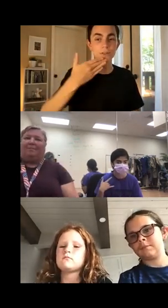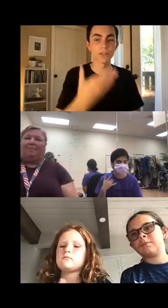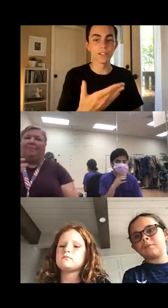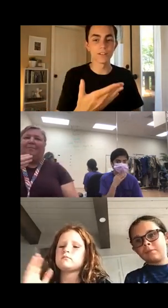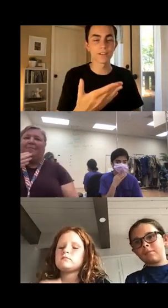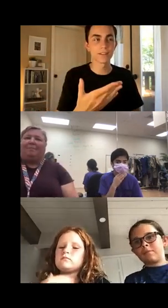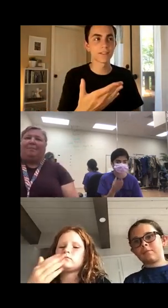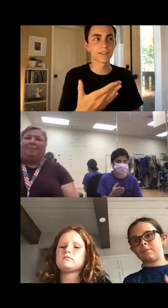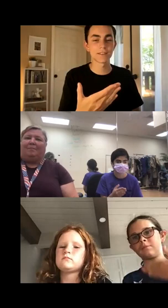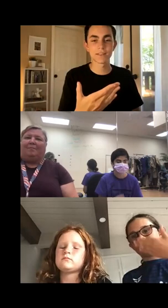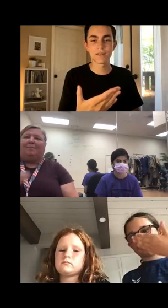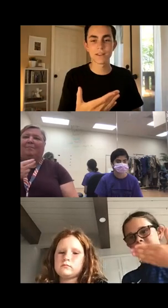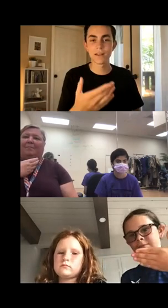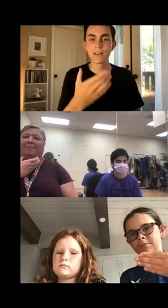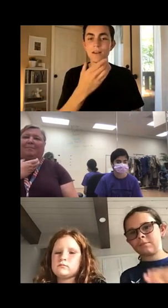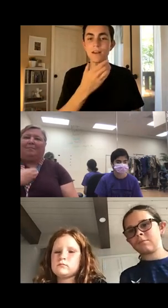feel good,